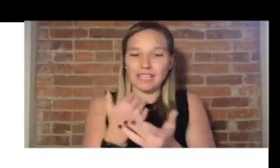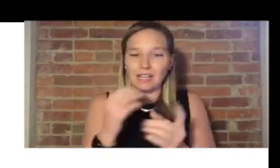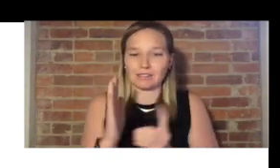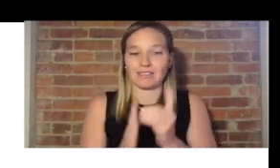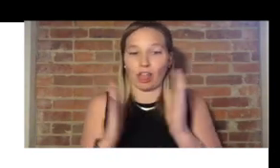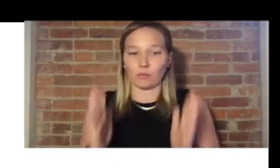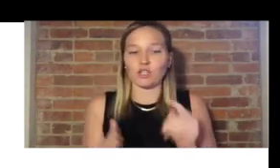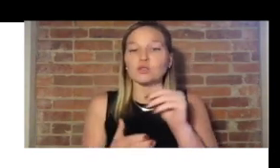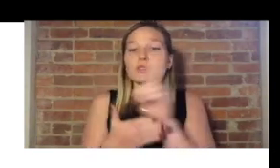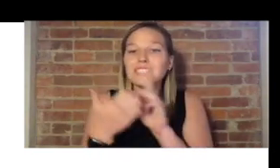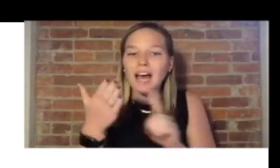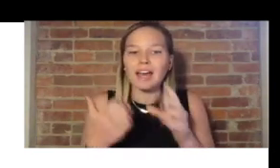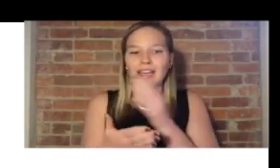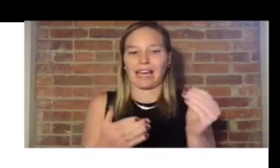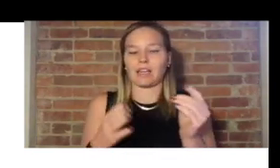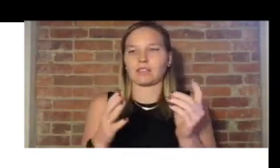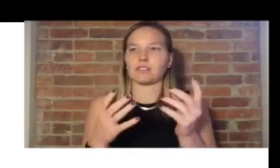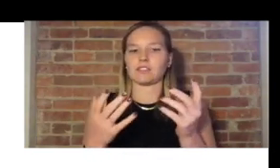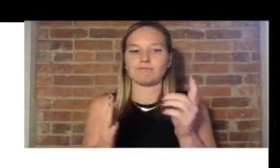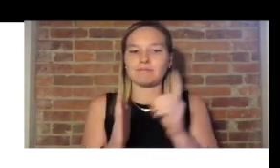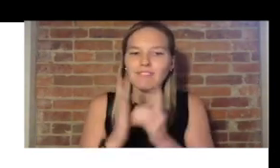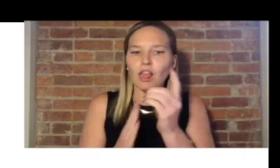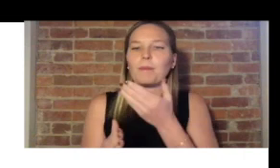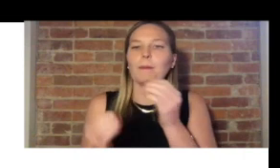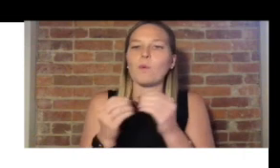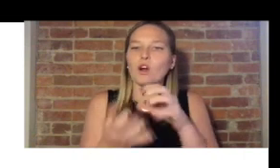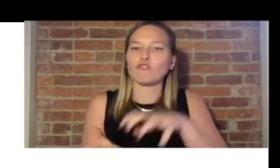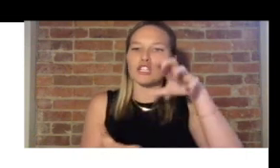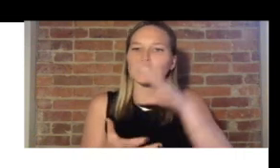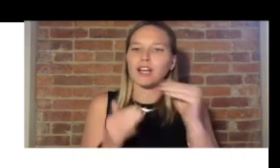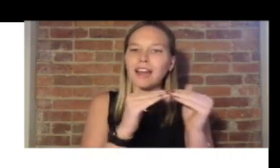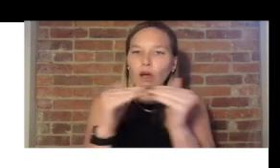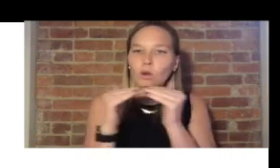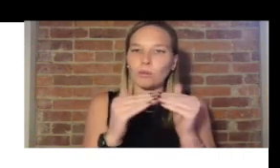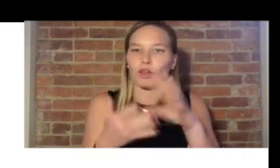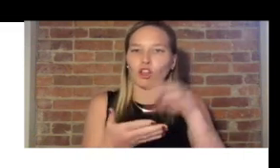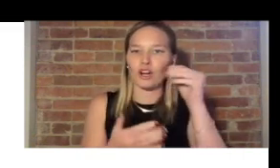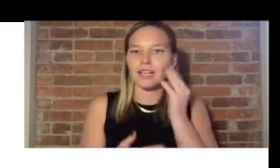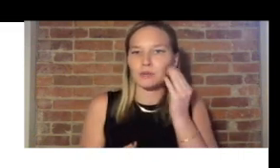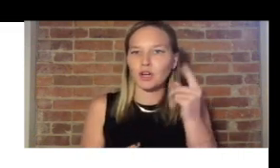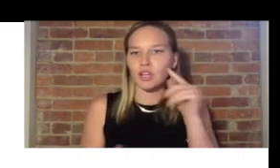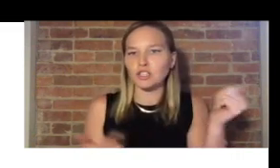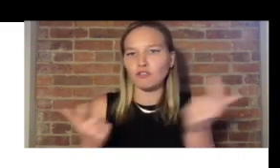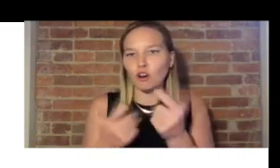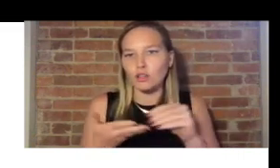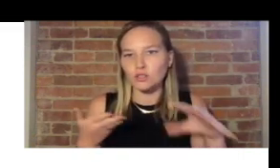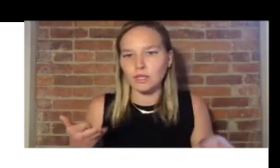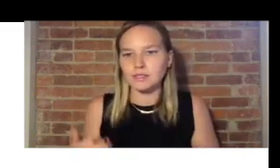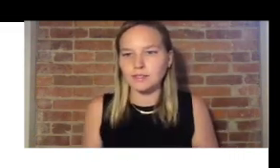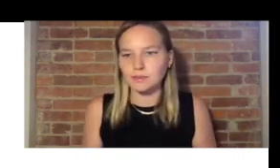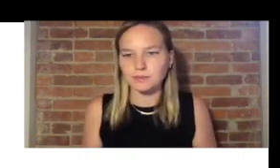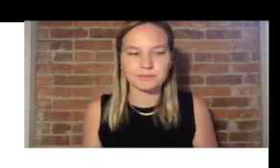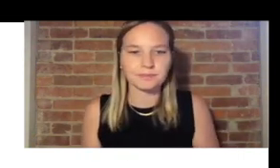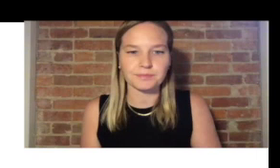research, with educators, researchers, and ed tech developers, so that we can develop a